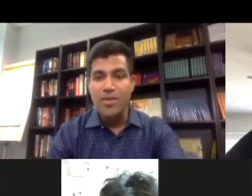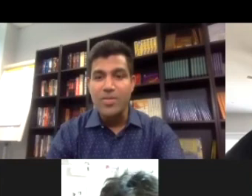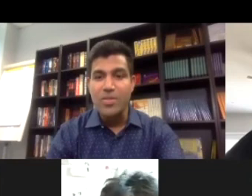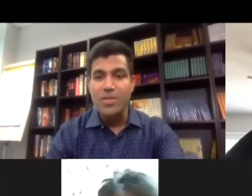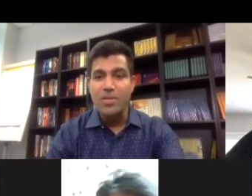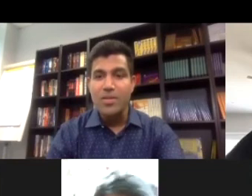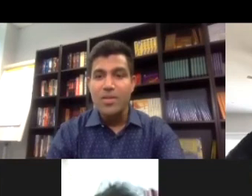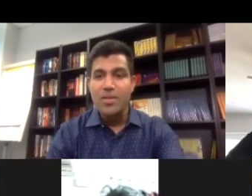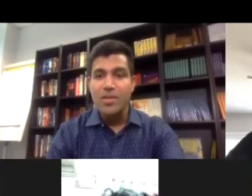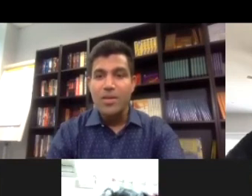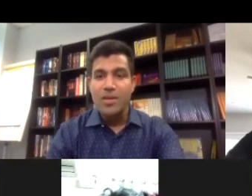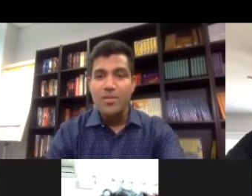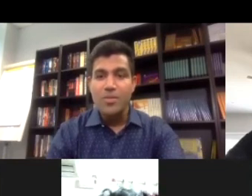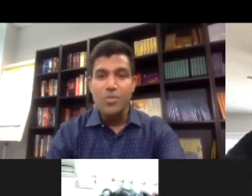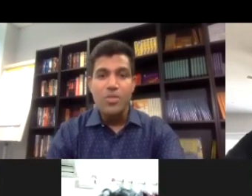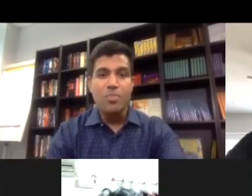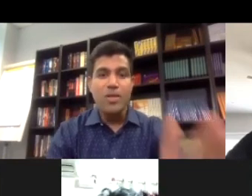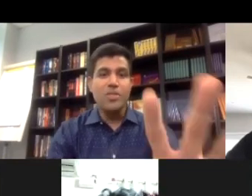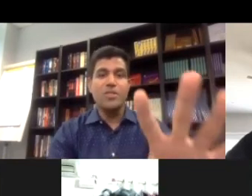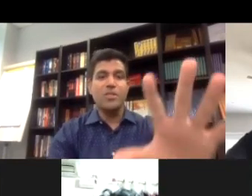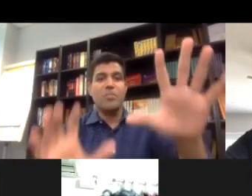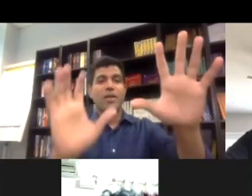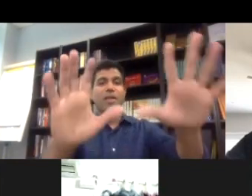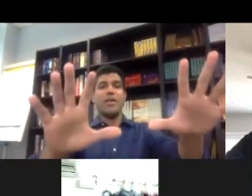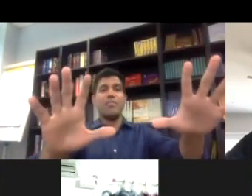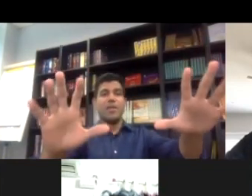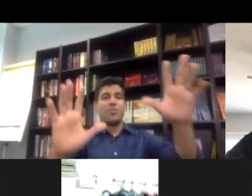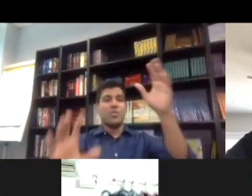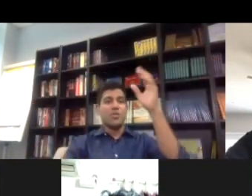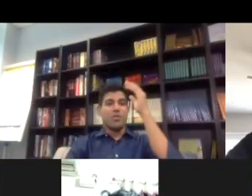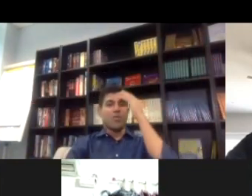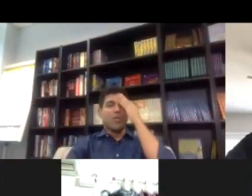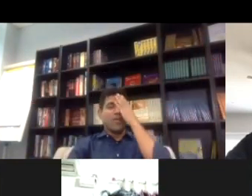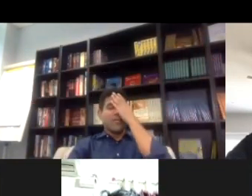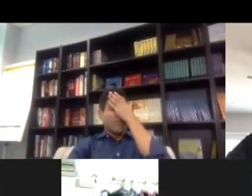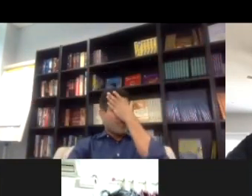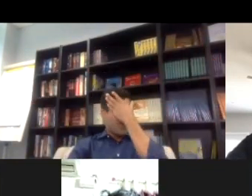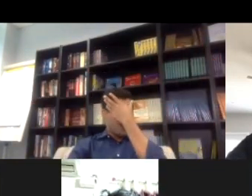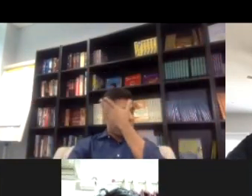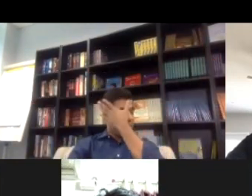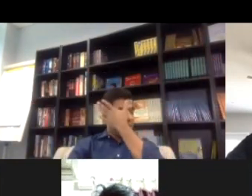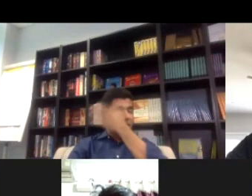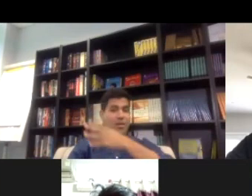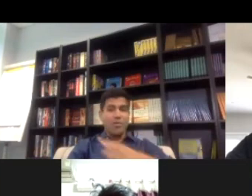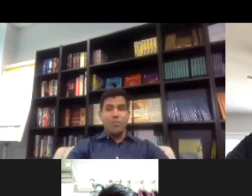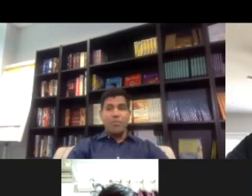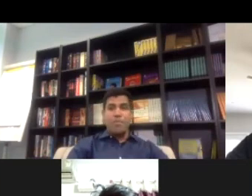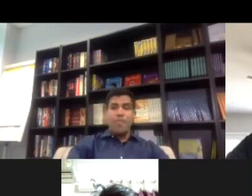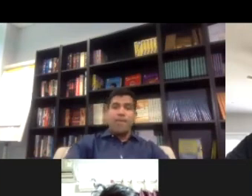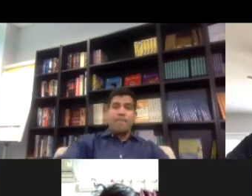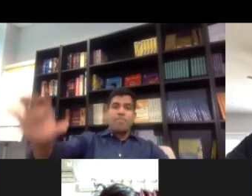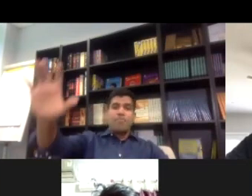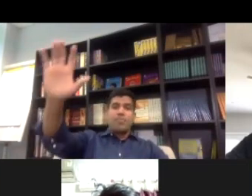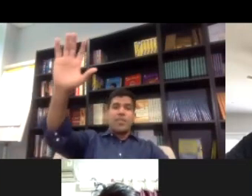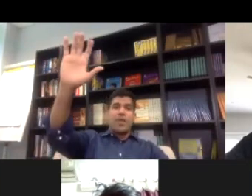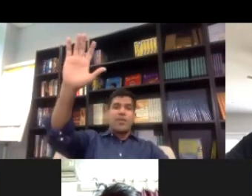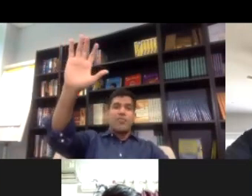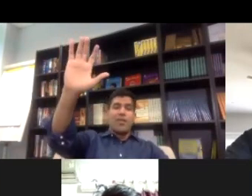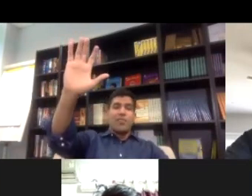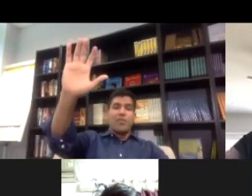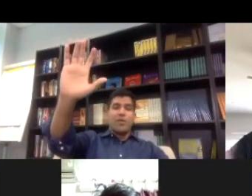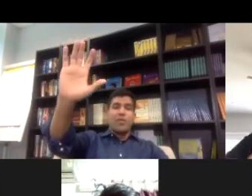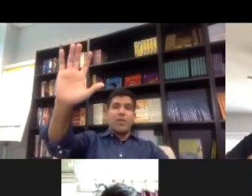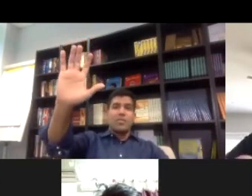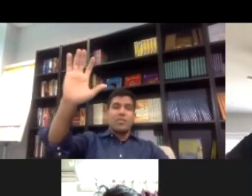we can hear each other. So just bless each other by name that you see on the screen. Father, I thank you.